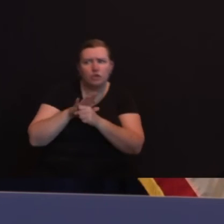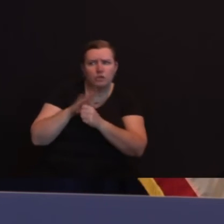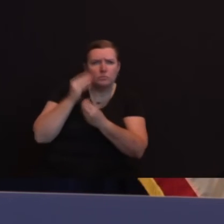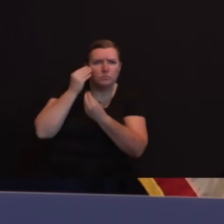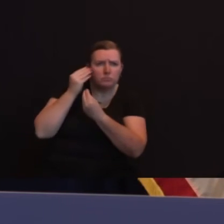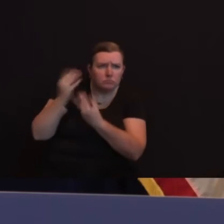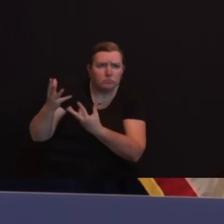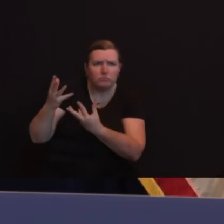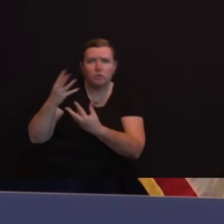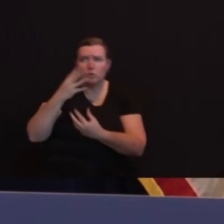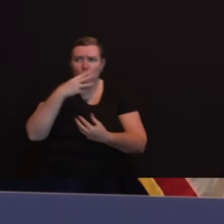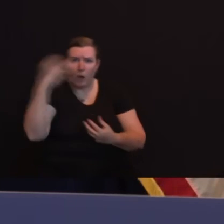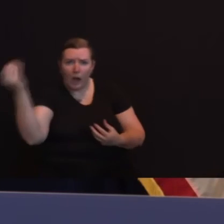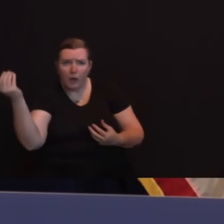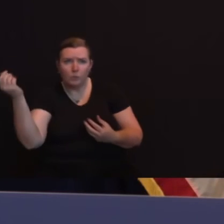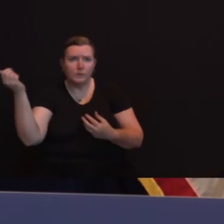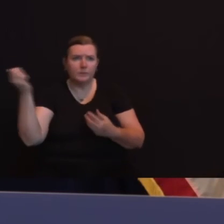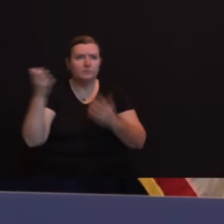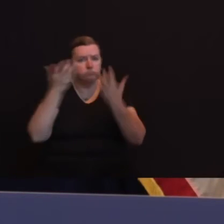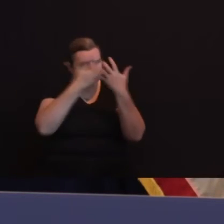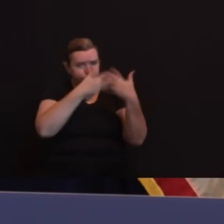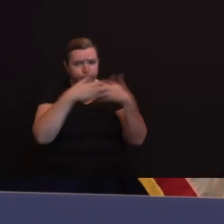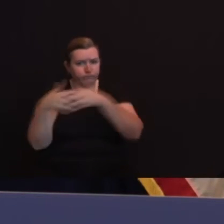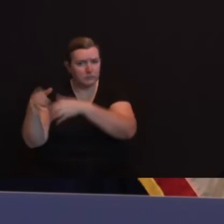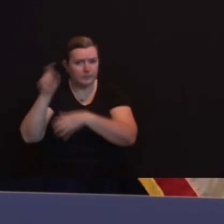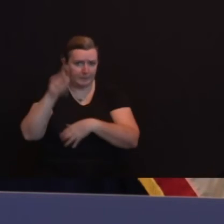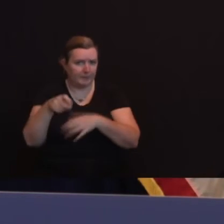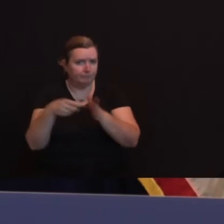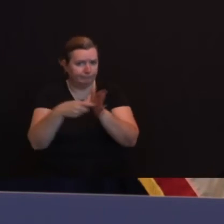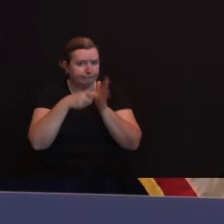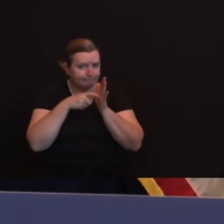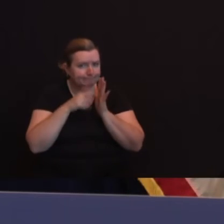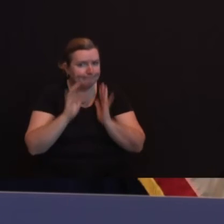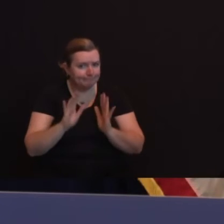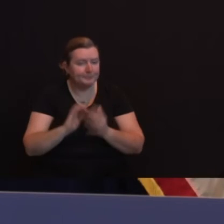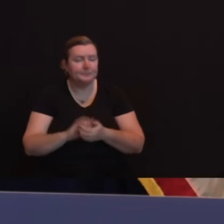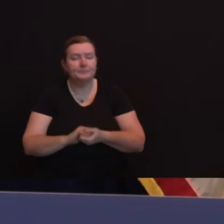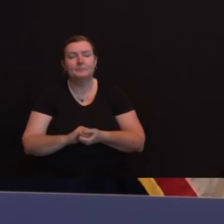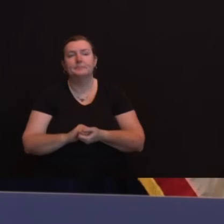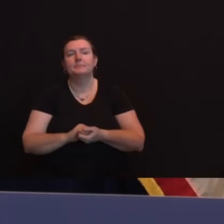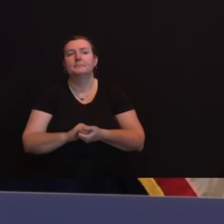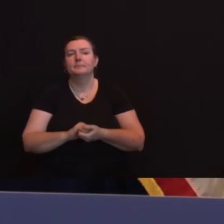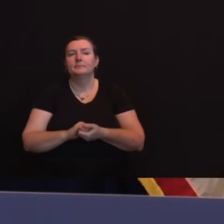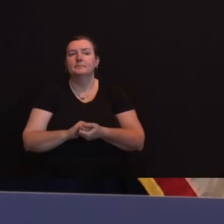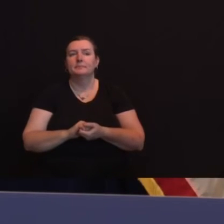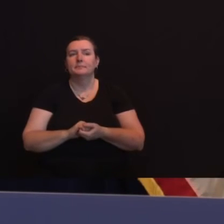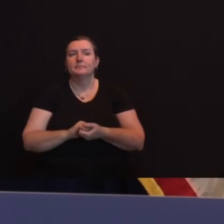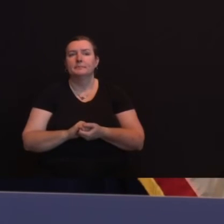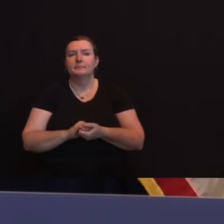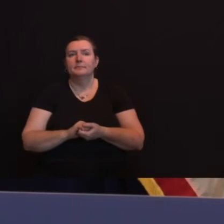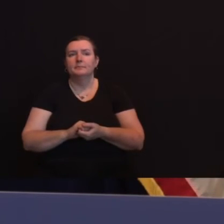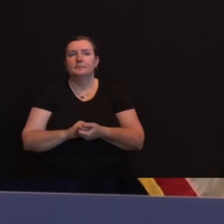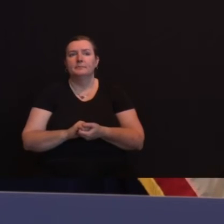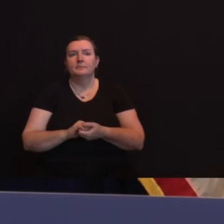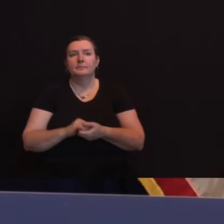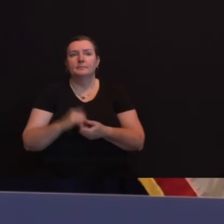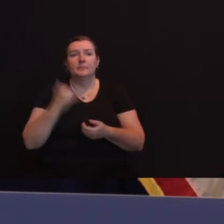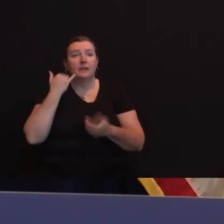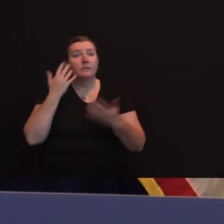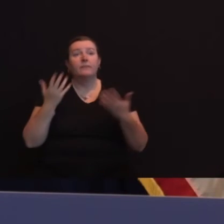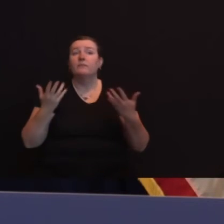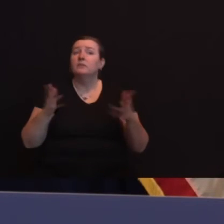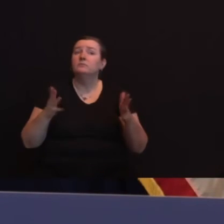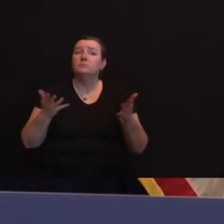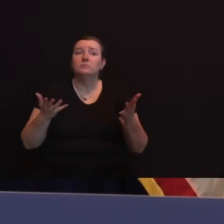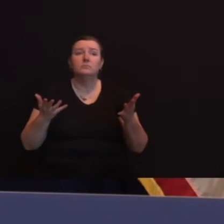Facilities should create a waiting list for residents who request a reservation after the established limit has been reached. And residents